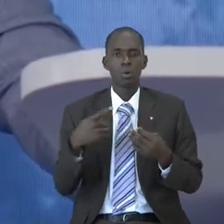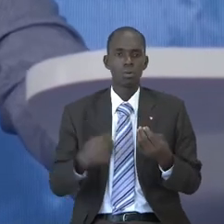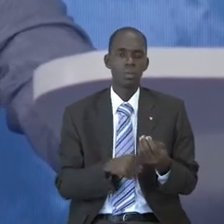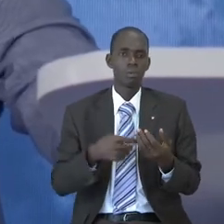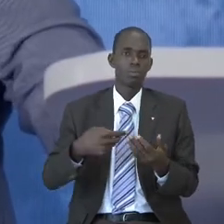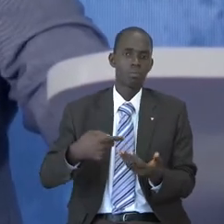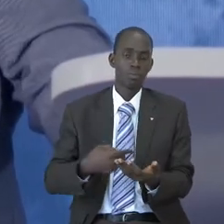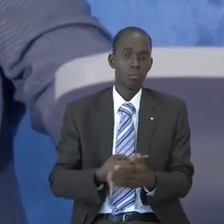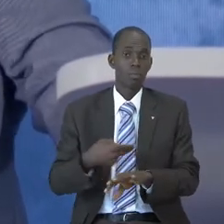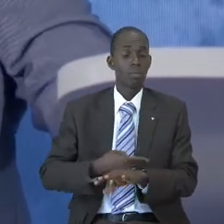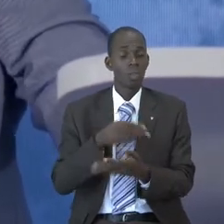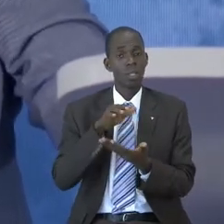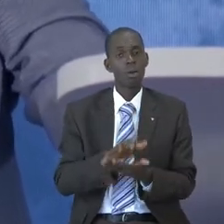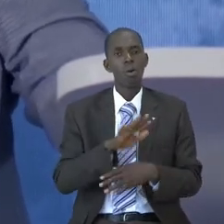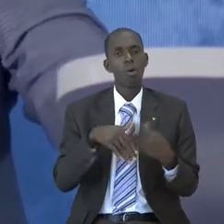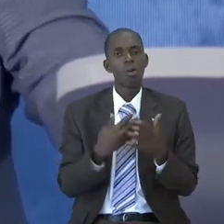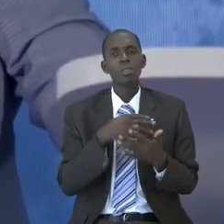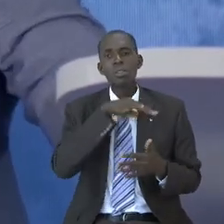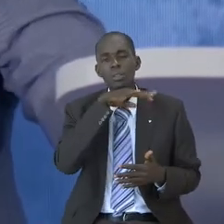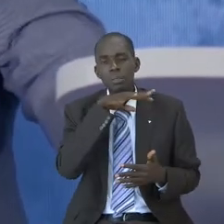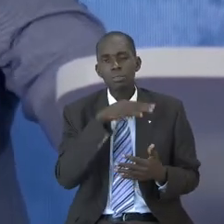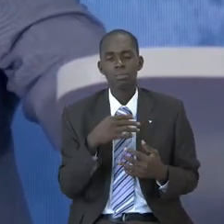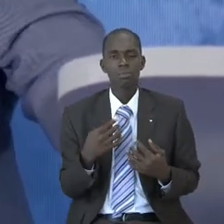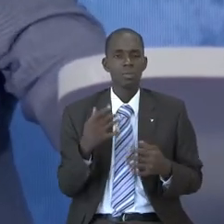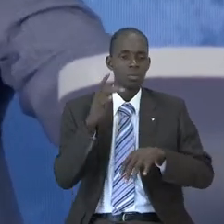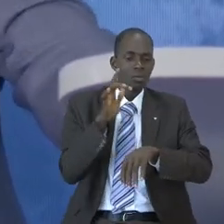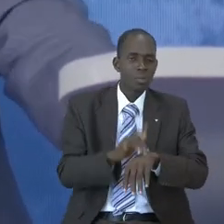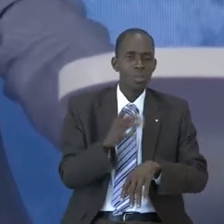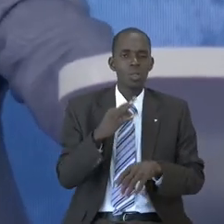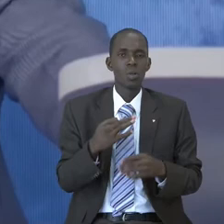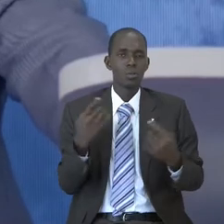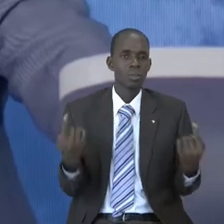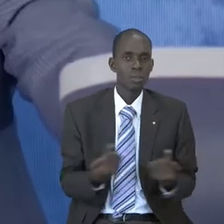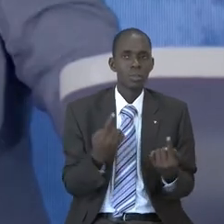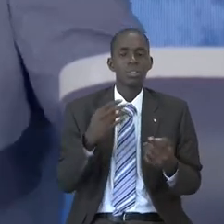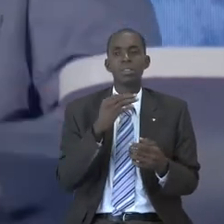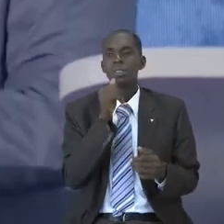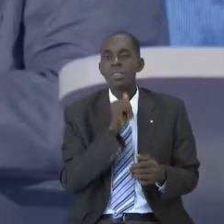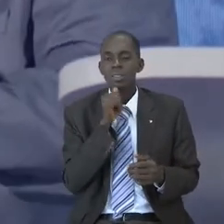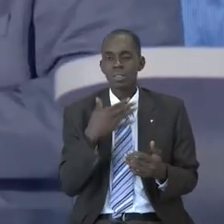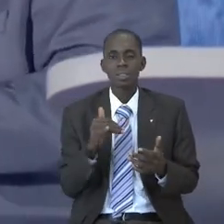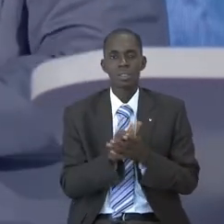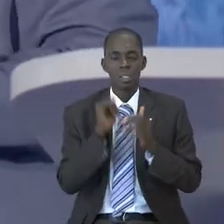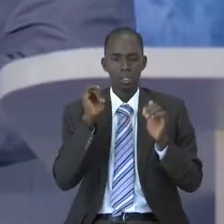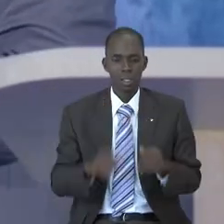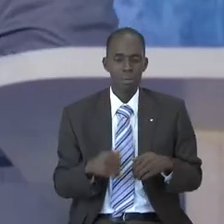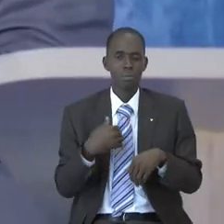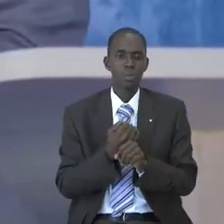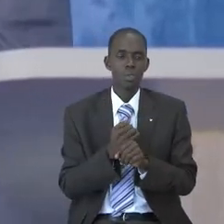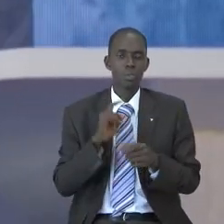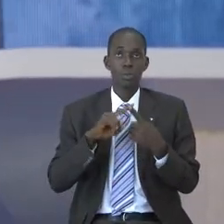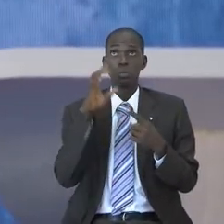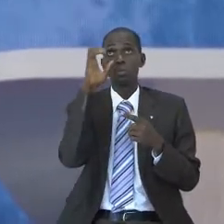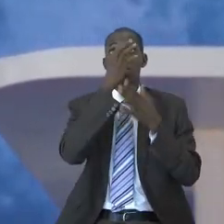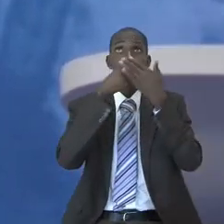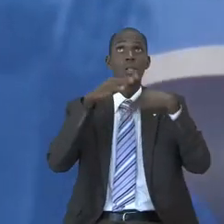stain, all the sin, all the secret things that will disqualify us, we need to take